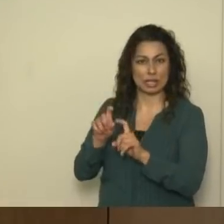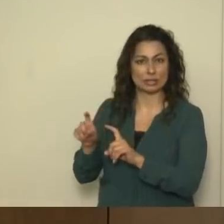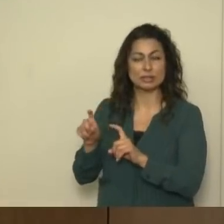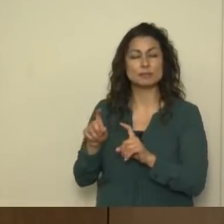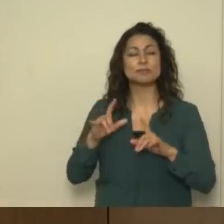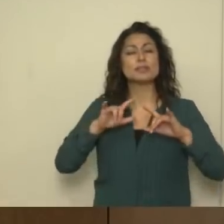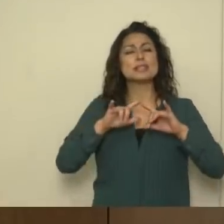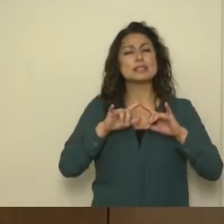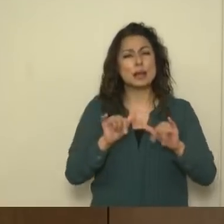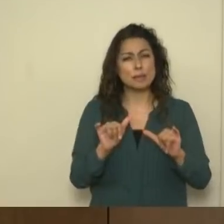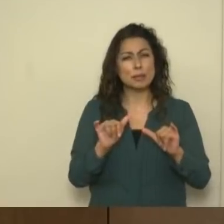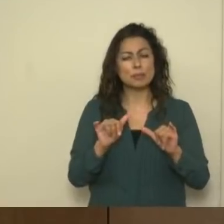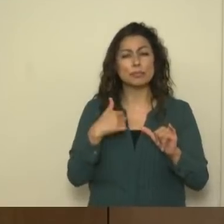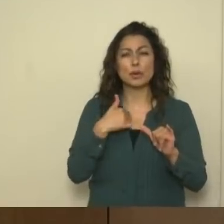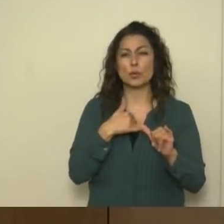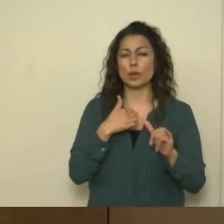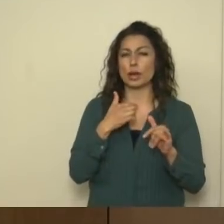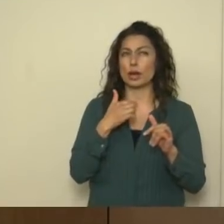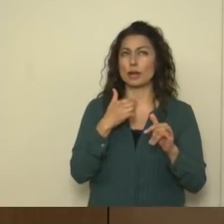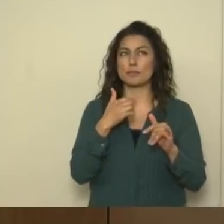to be more